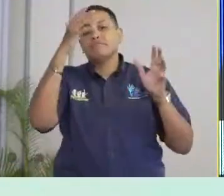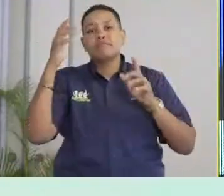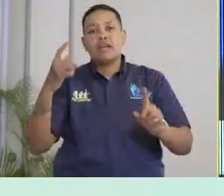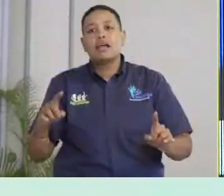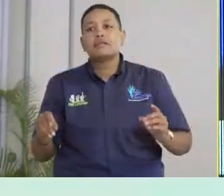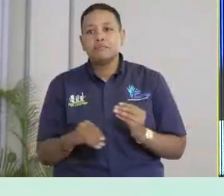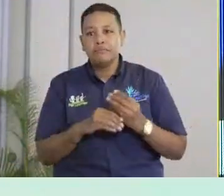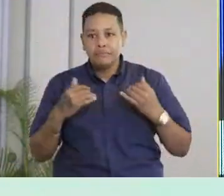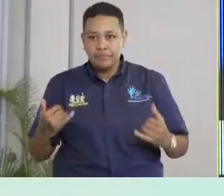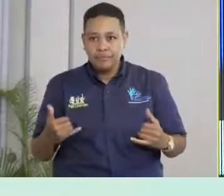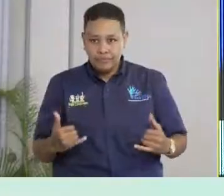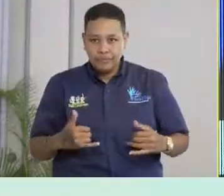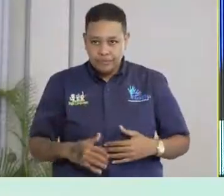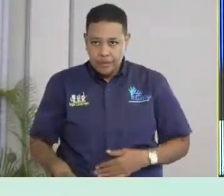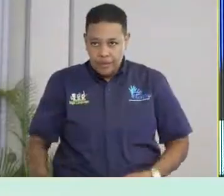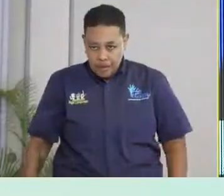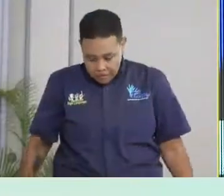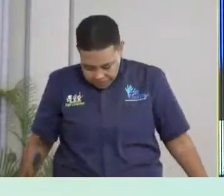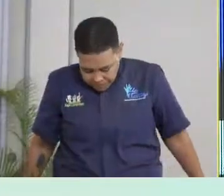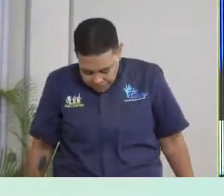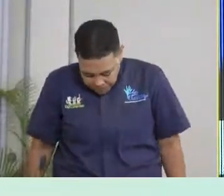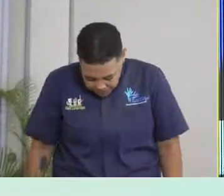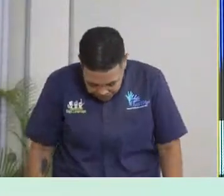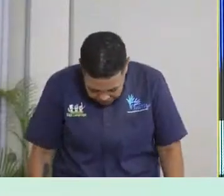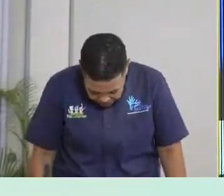an exceptional audience.